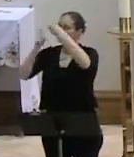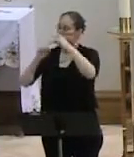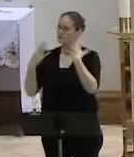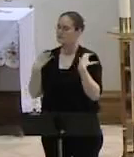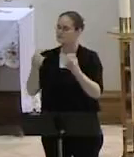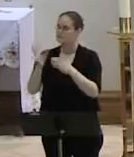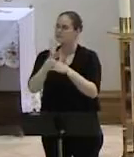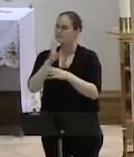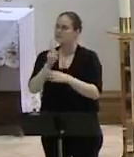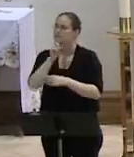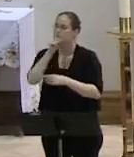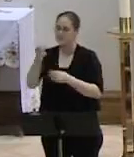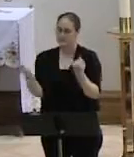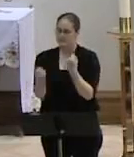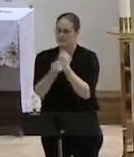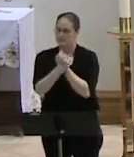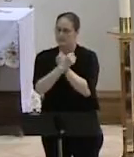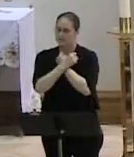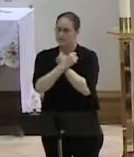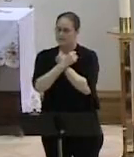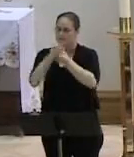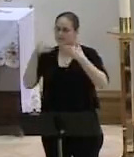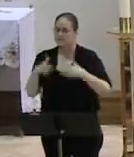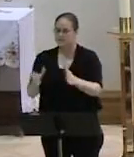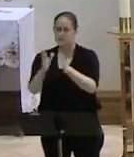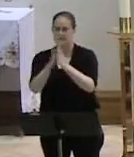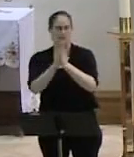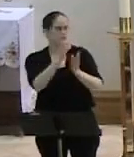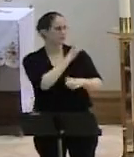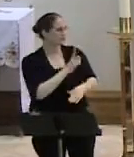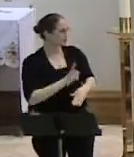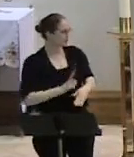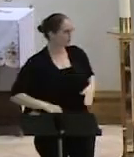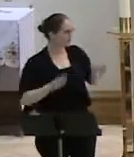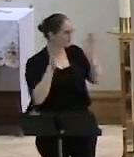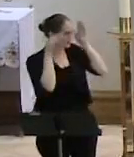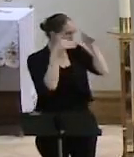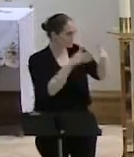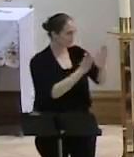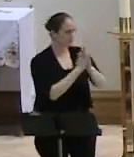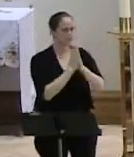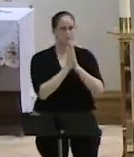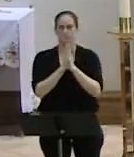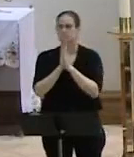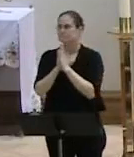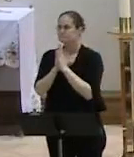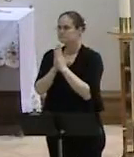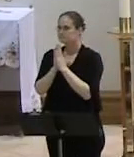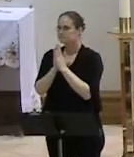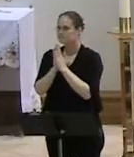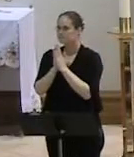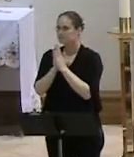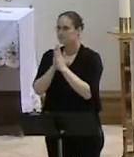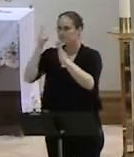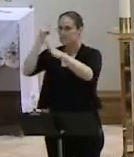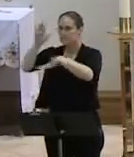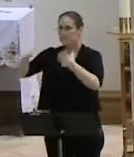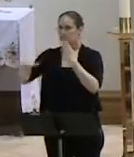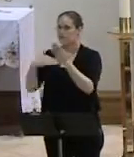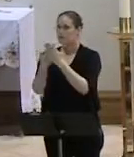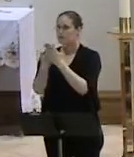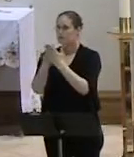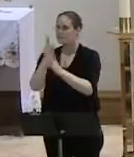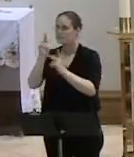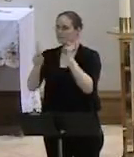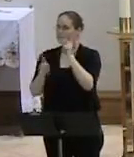speak the truth in love. Let us pray to the Lord. Lord, hear our prayer. For all who